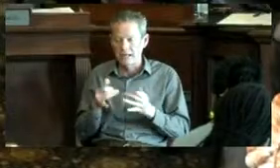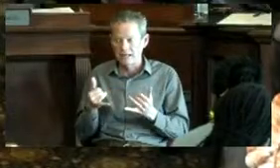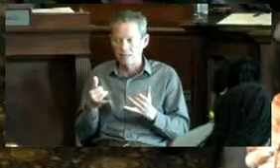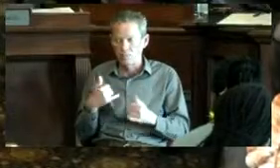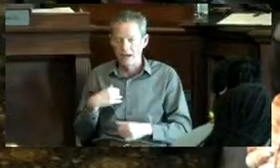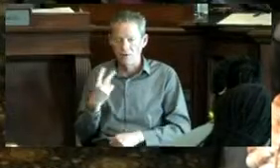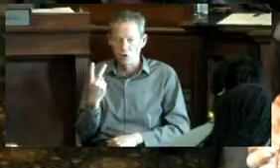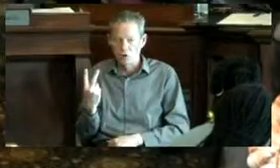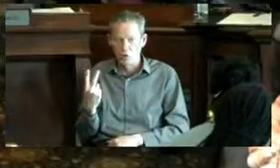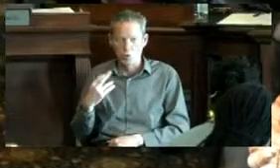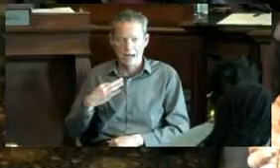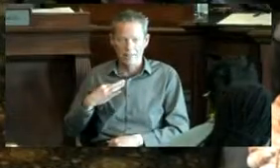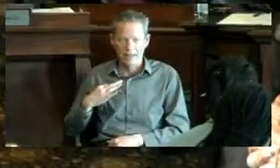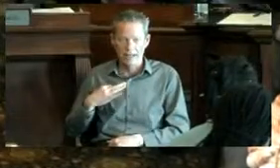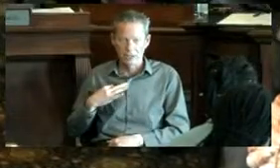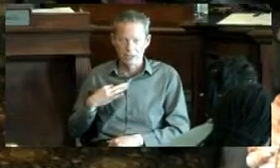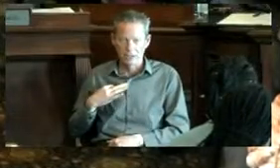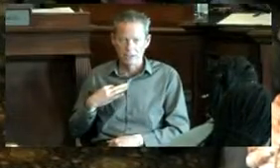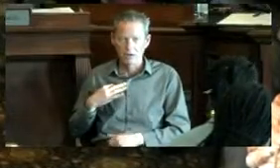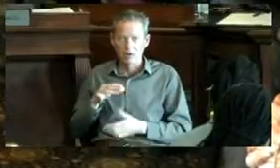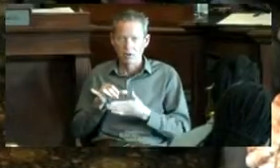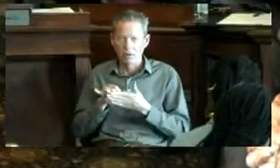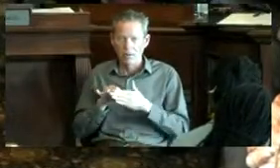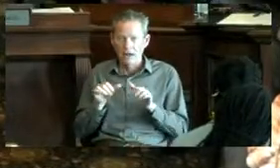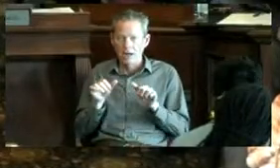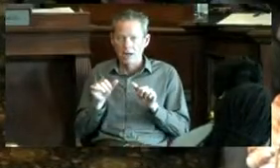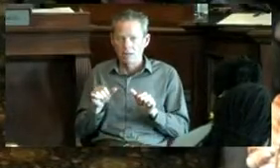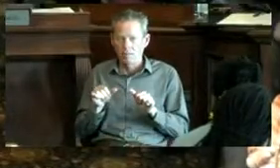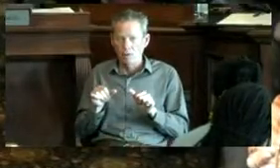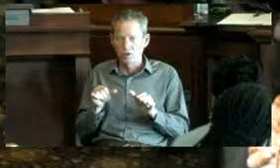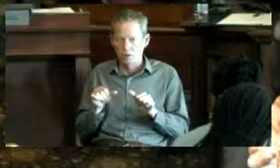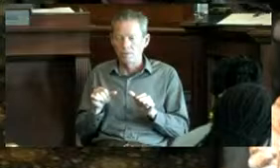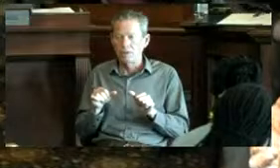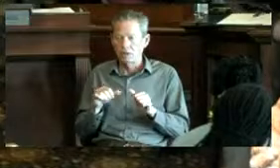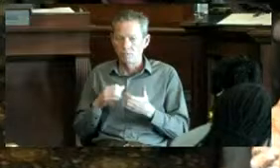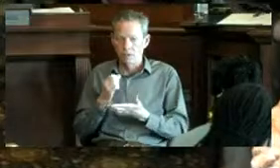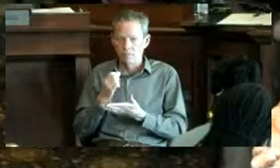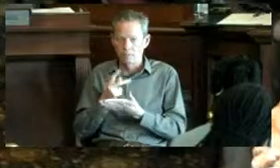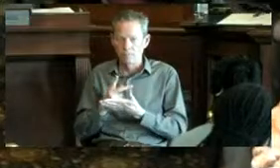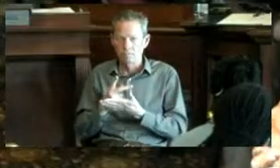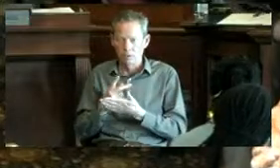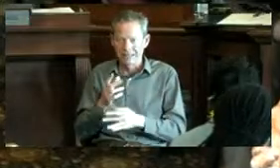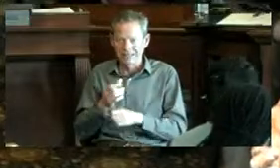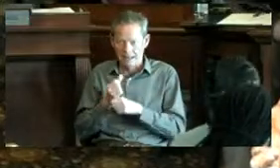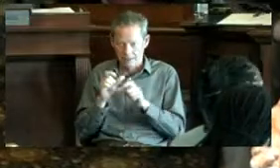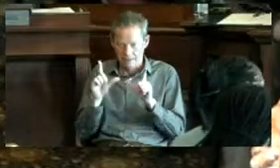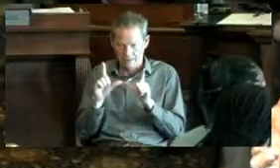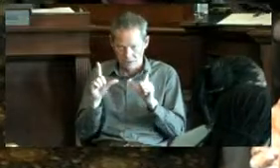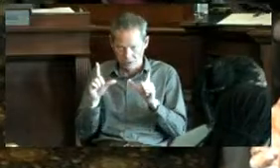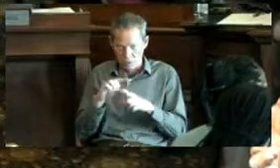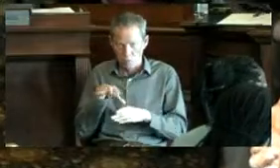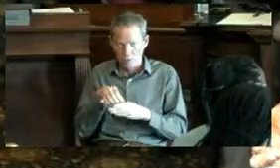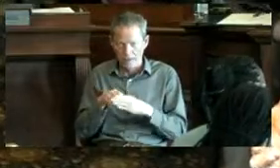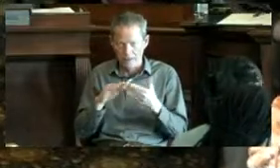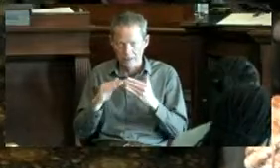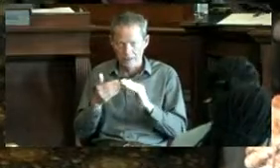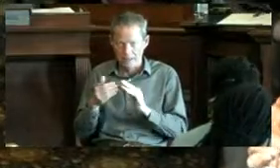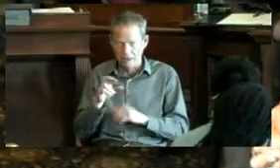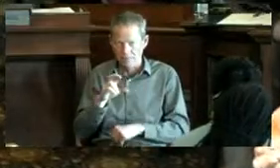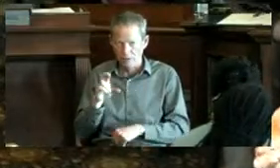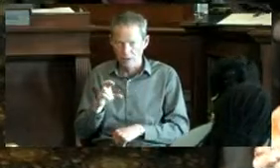two applications that could be potentially coming down the pipeline to secure licensures within the city of